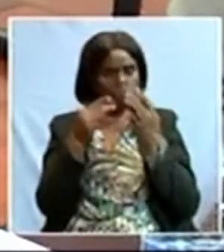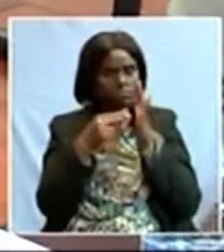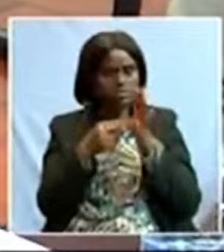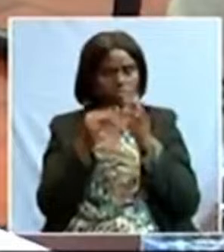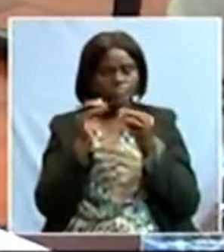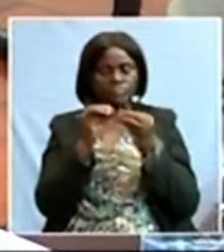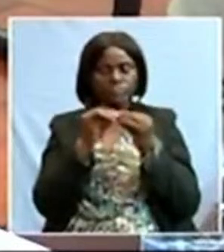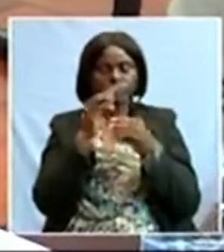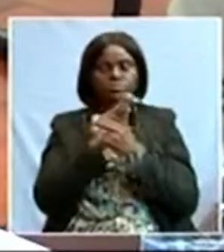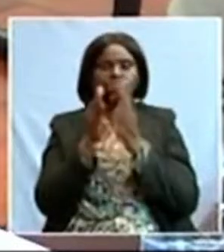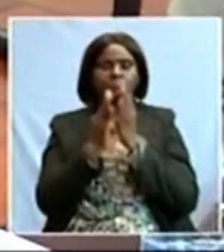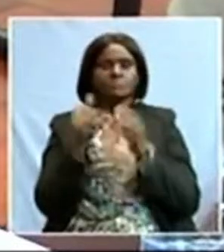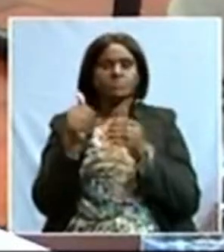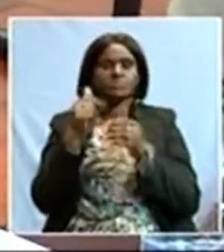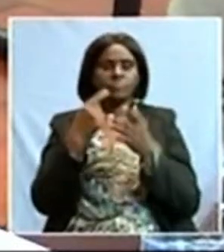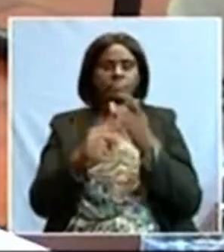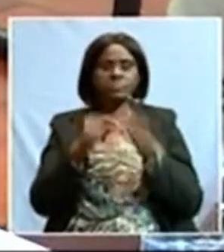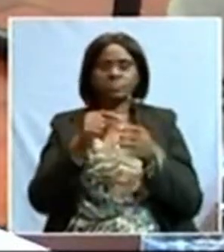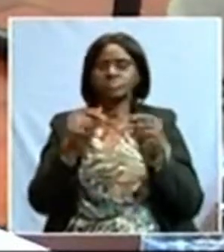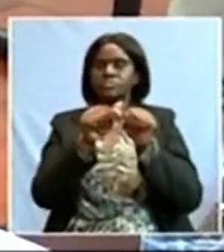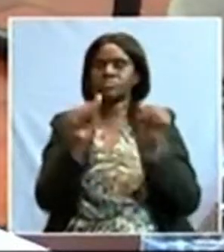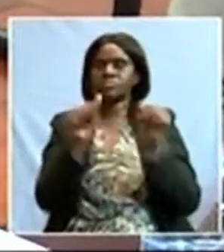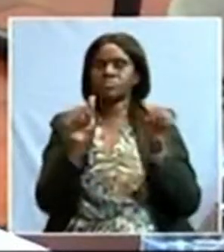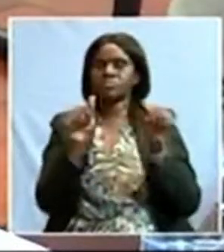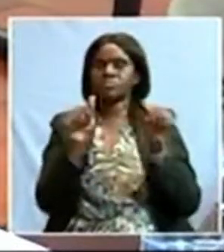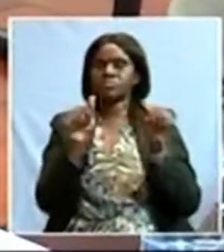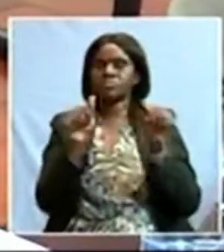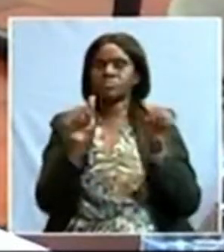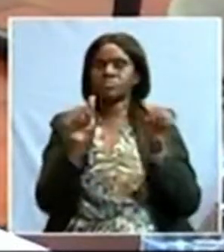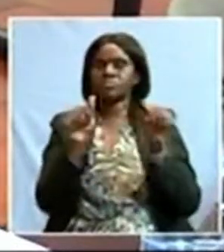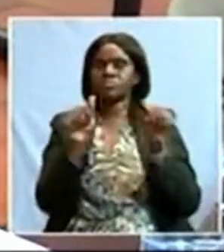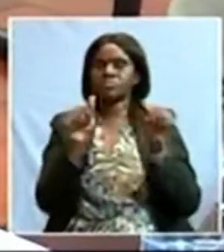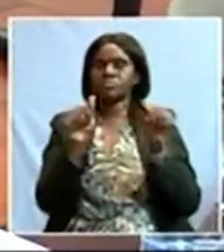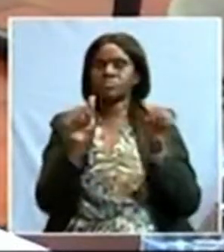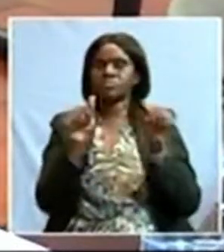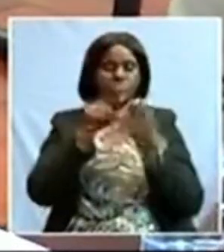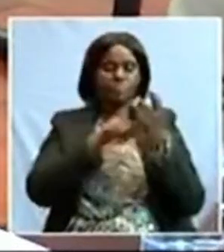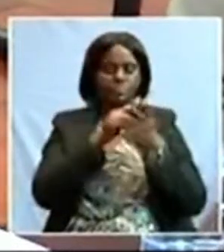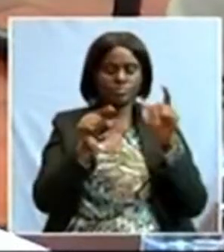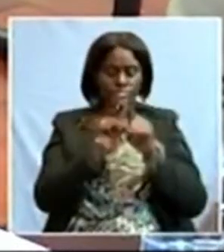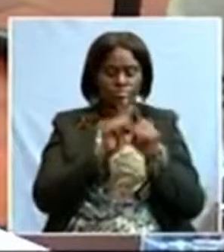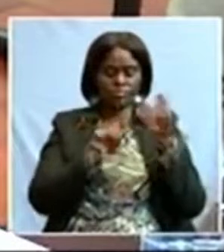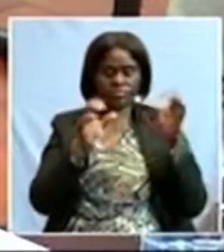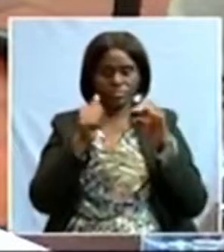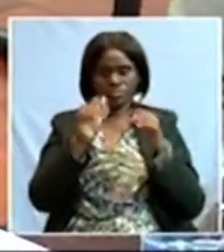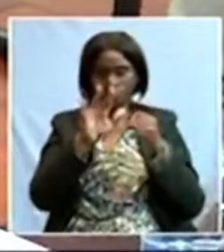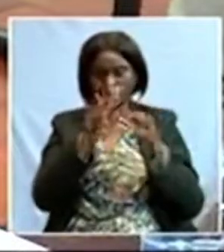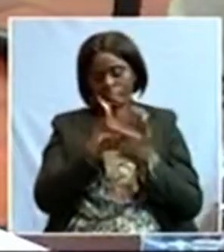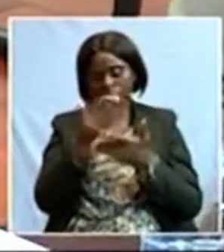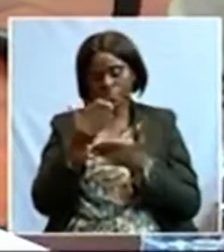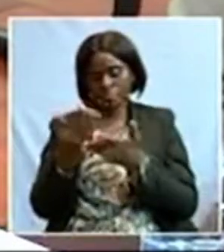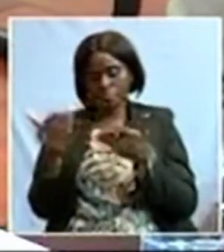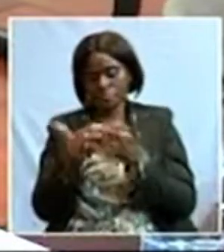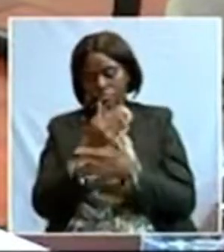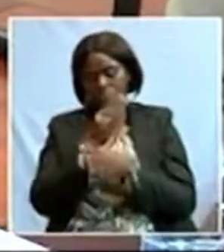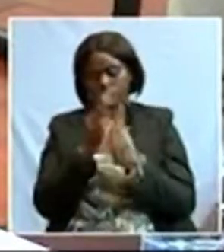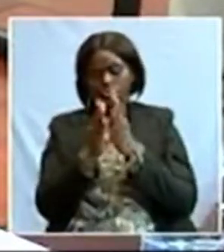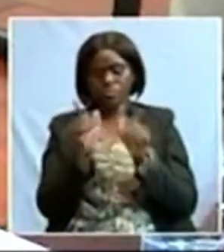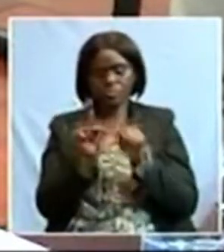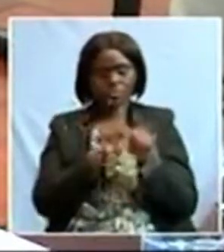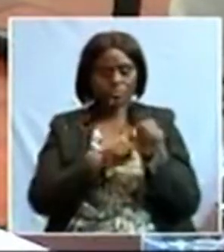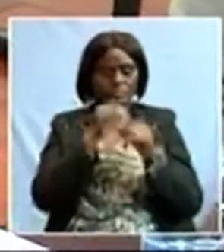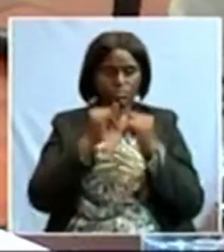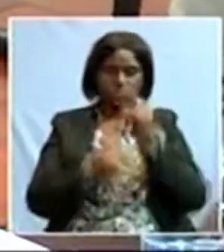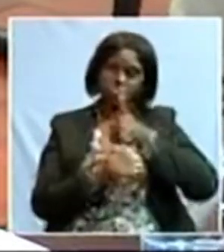that the contractor, Neptune General Dealers, had his contract terminated. The council is procuring a new contractor to complete